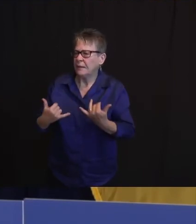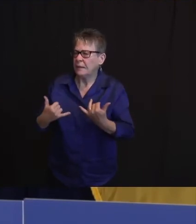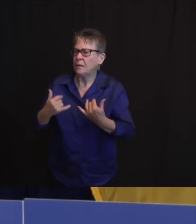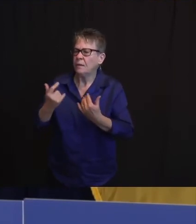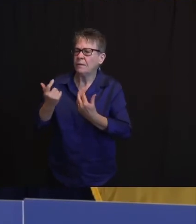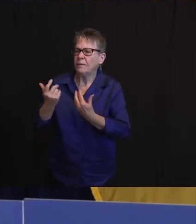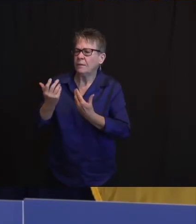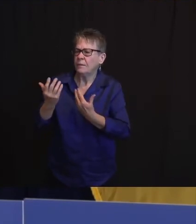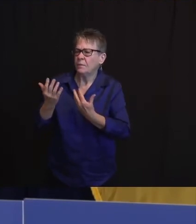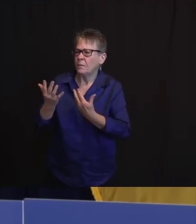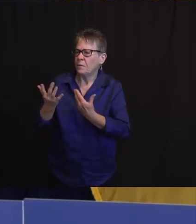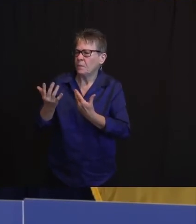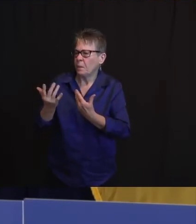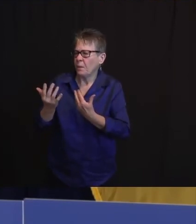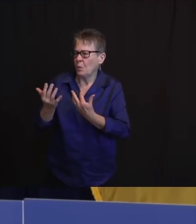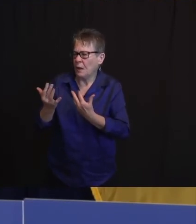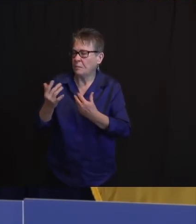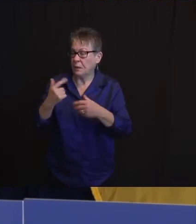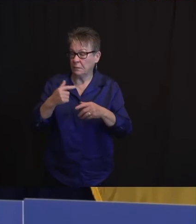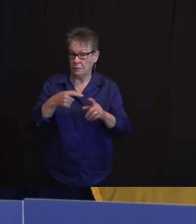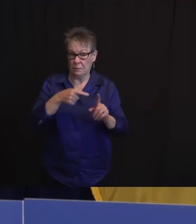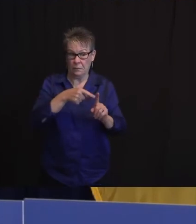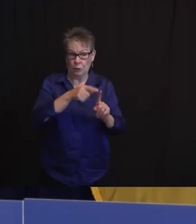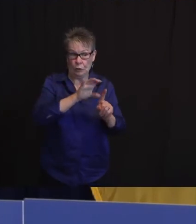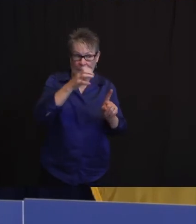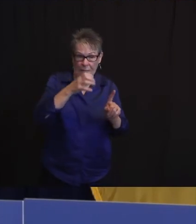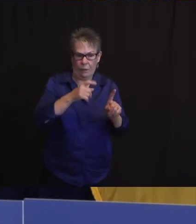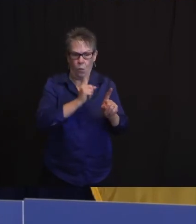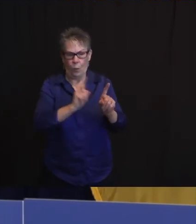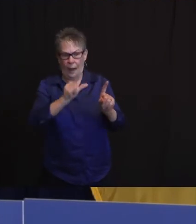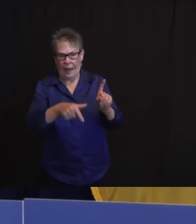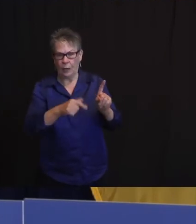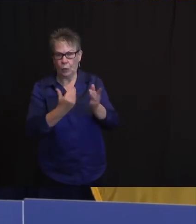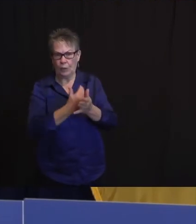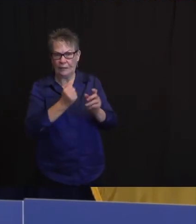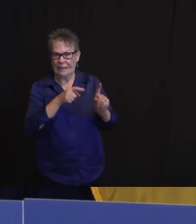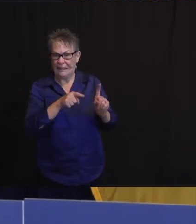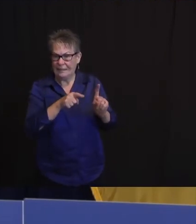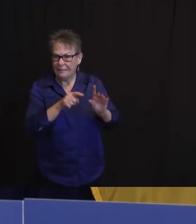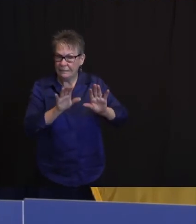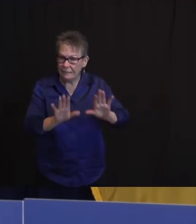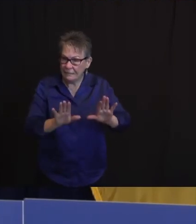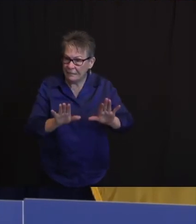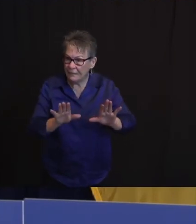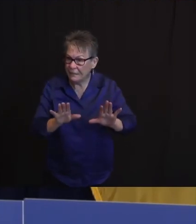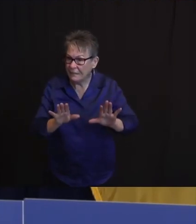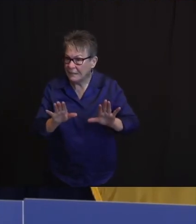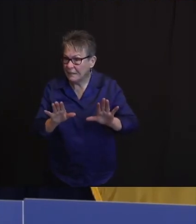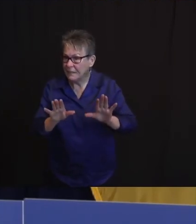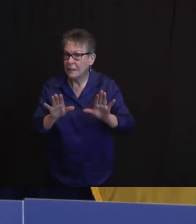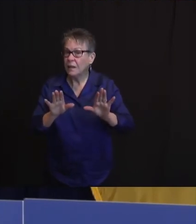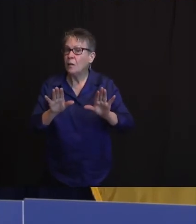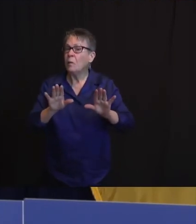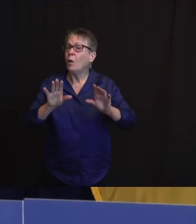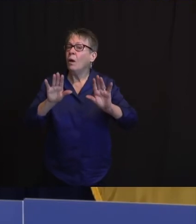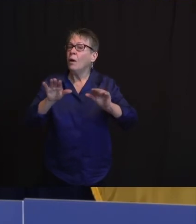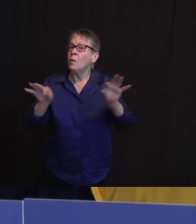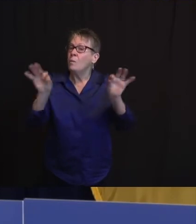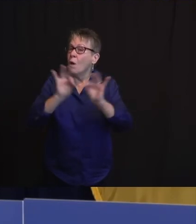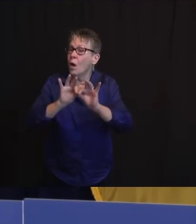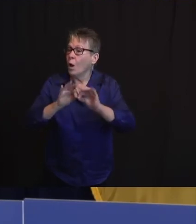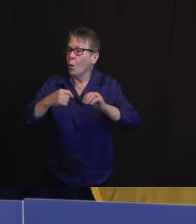You know, it's reassuring that we're not seeing any big jumps, but I absolutely agree with the commissioner that, you know, ask me 10 days or so